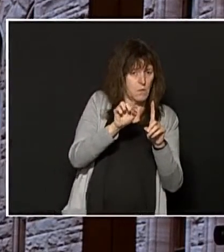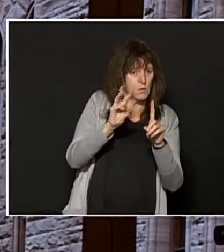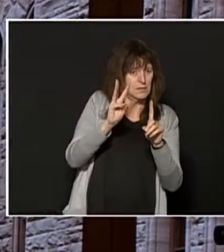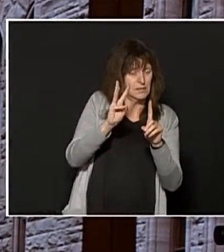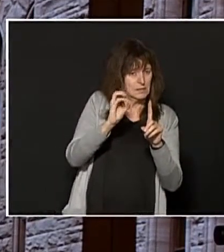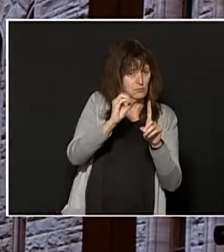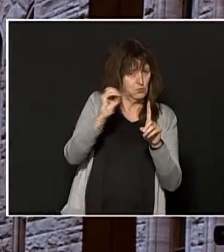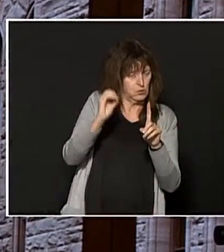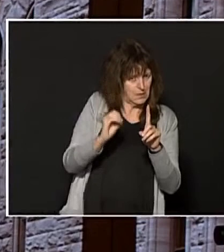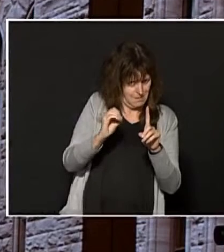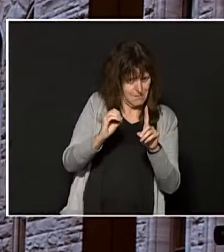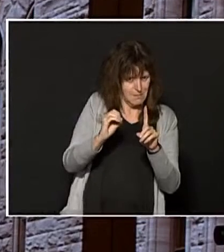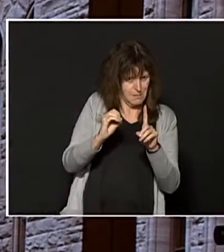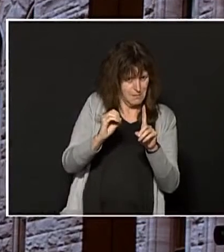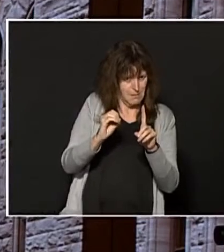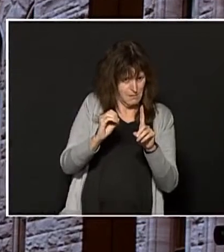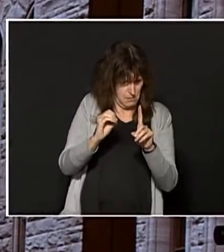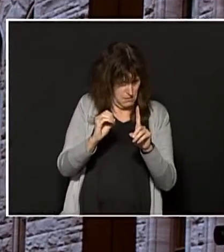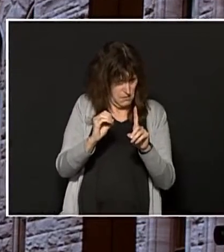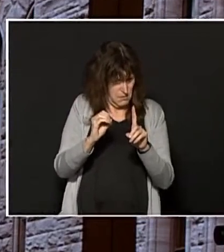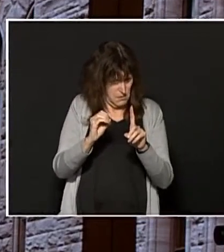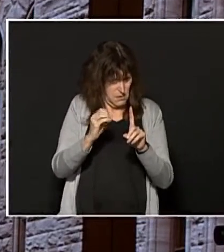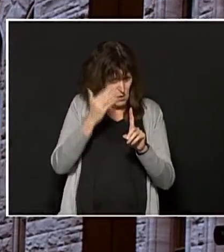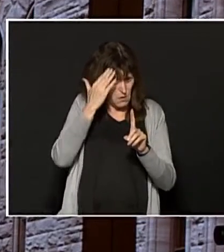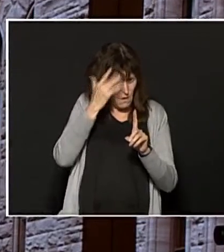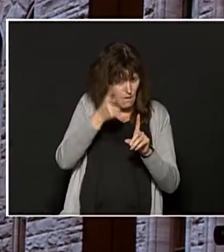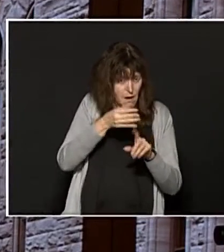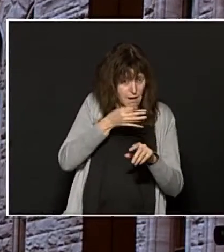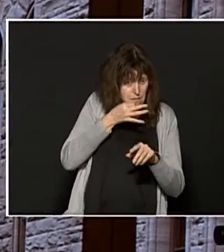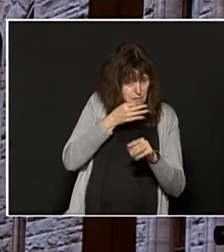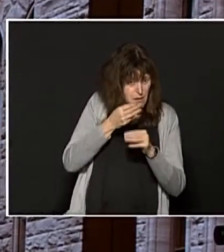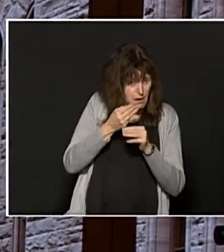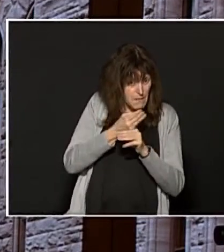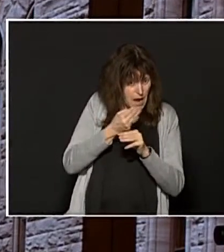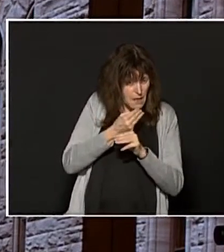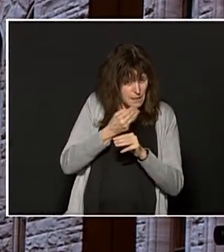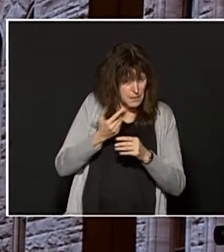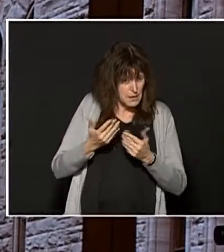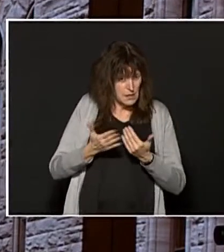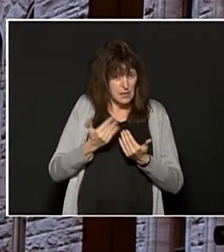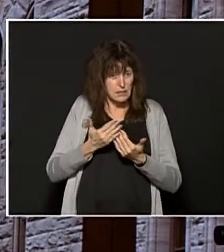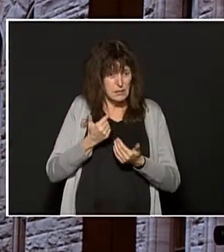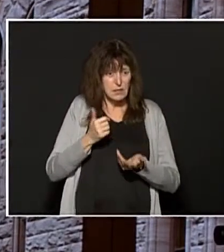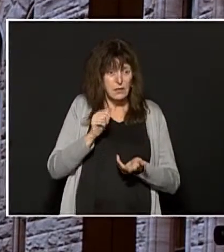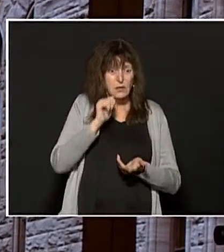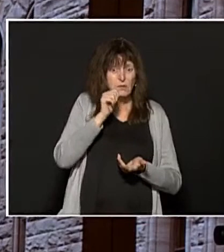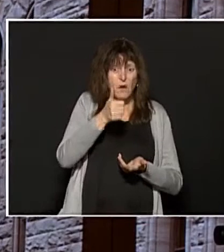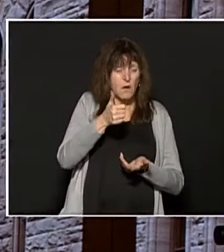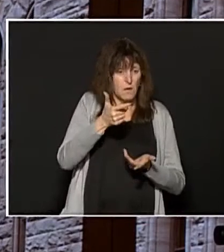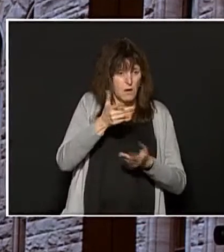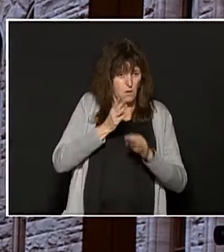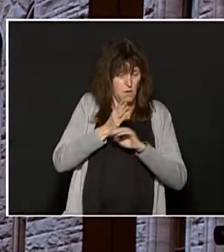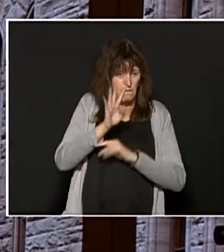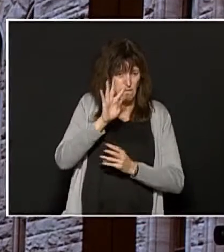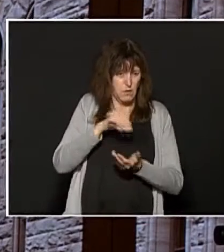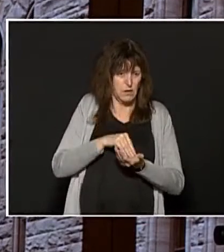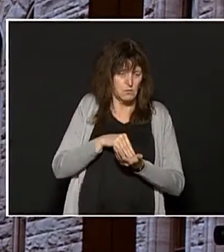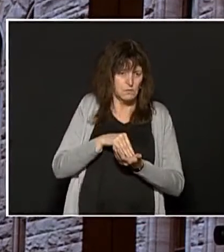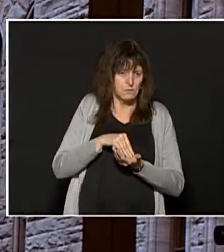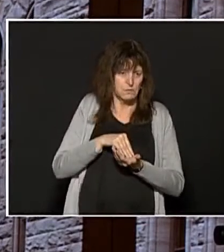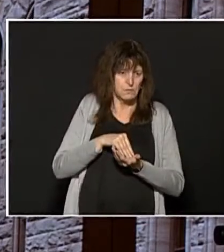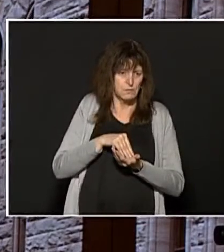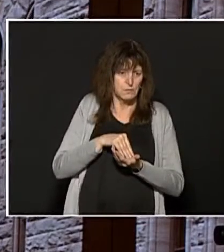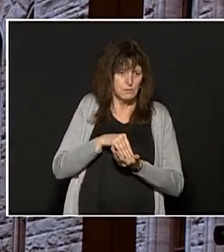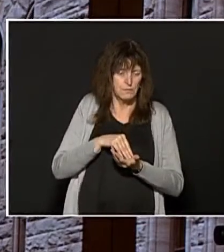do the math, that means we could easily be over 4,000 tomorrow. So that means our plateau has edged up